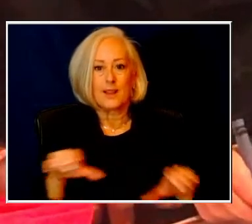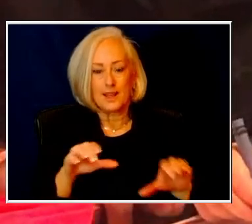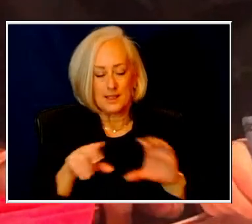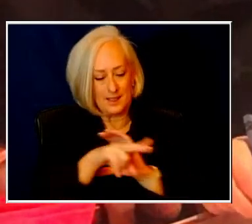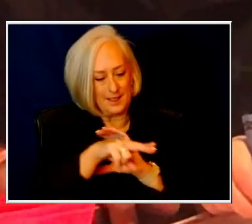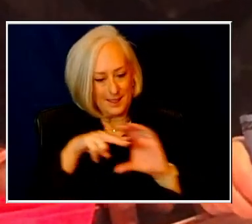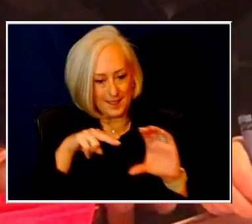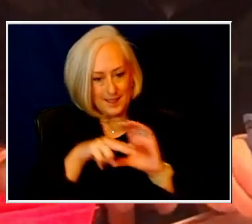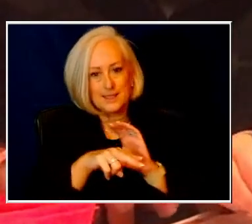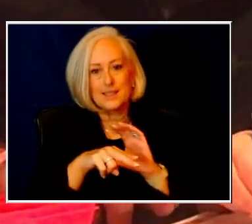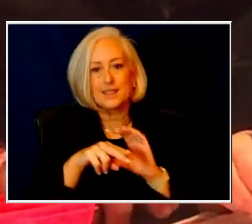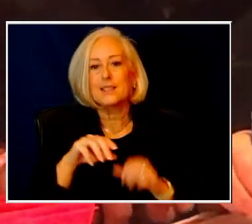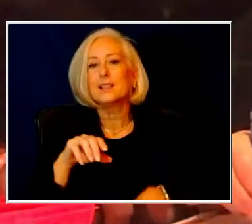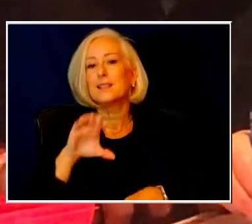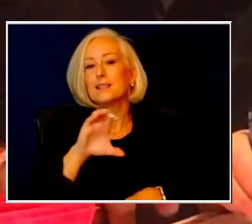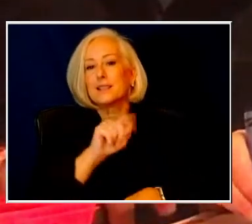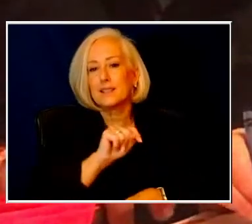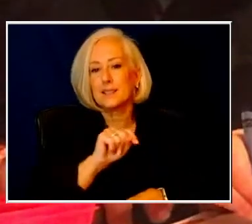MRI, angiogram,